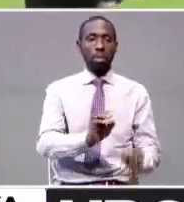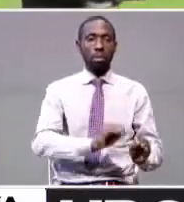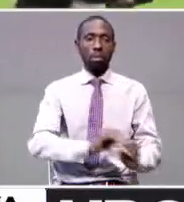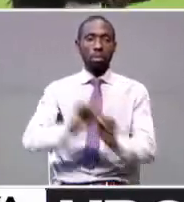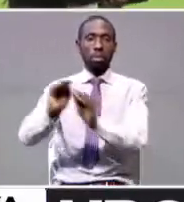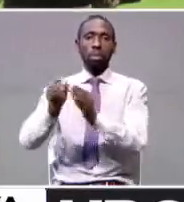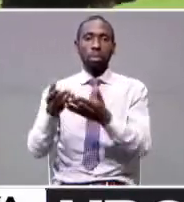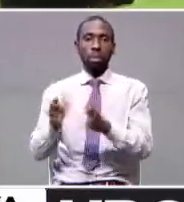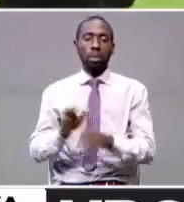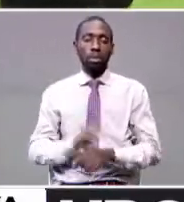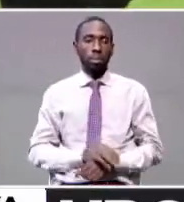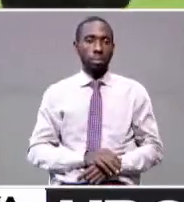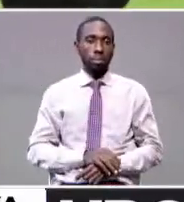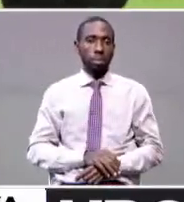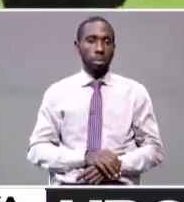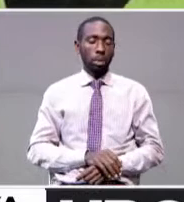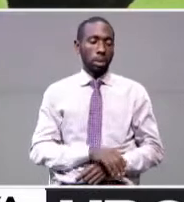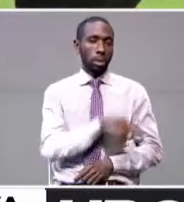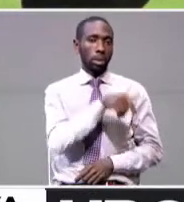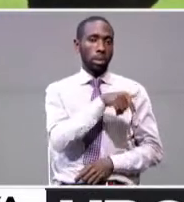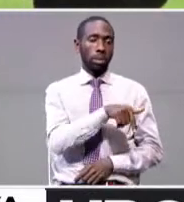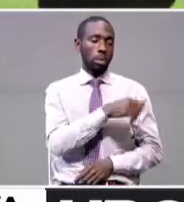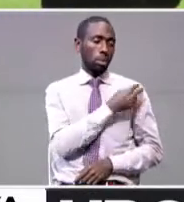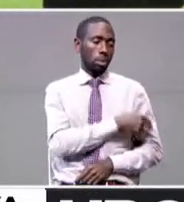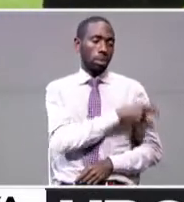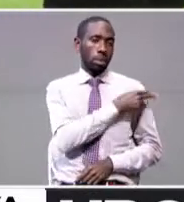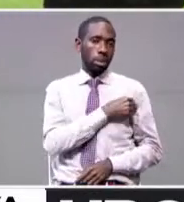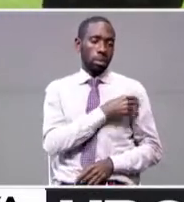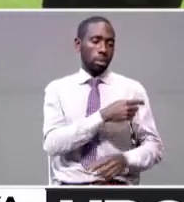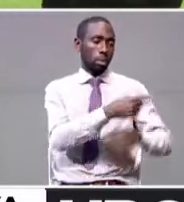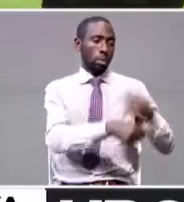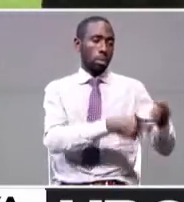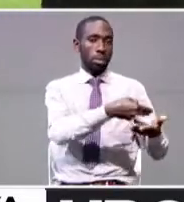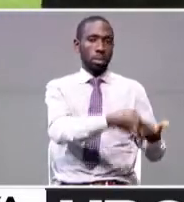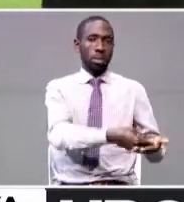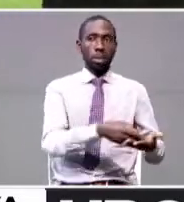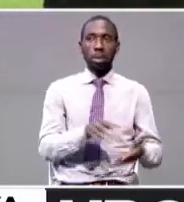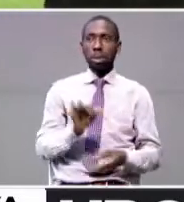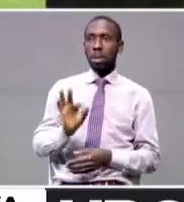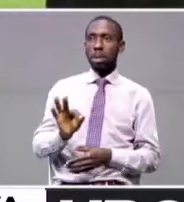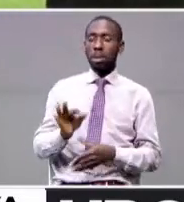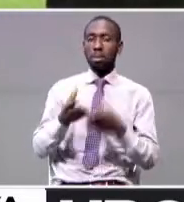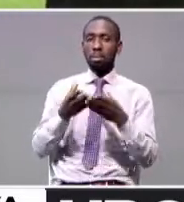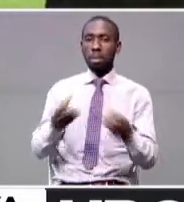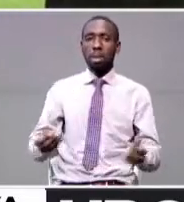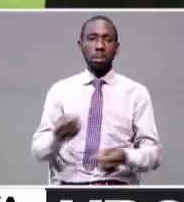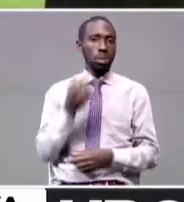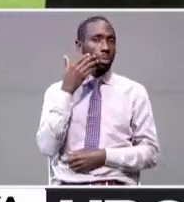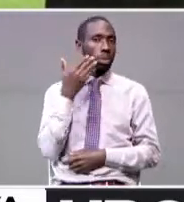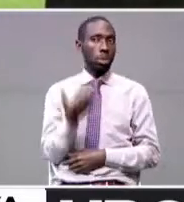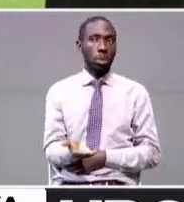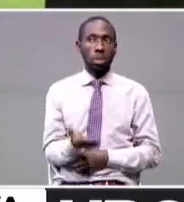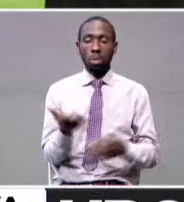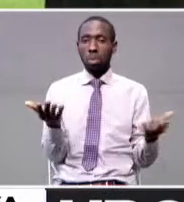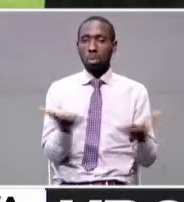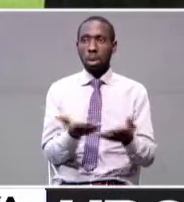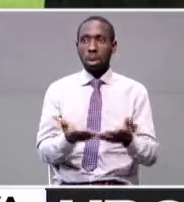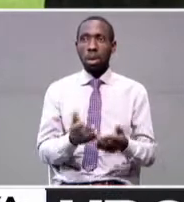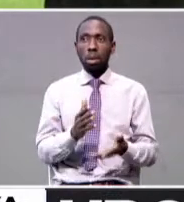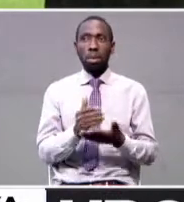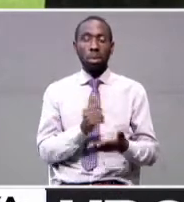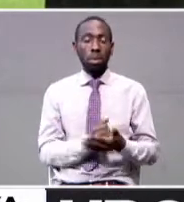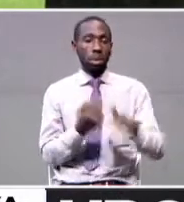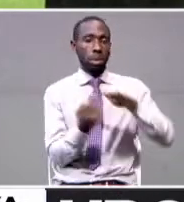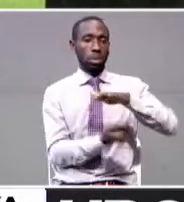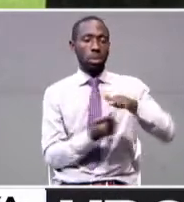7 are in the hospital and 3 are still missing. And we don't know because the incident